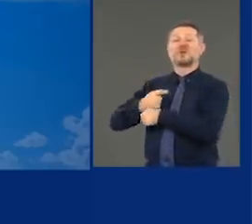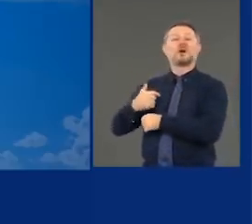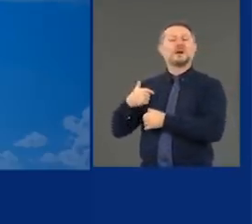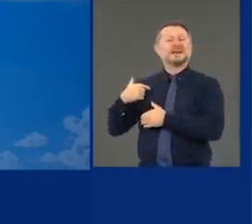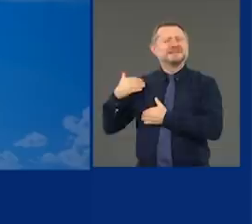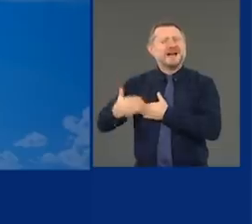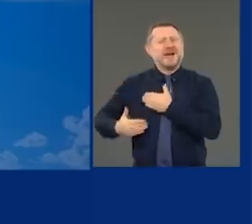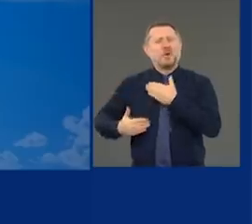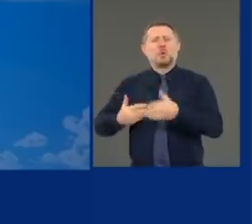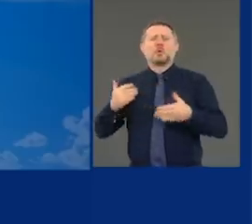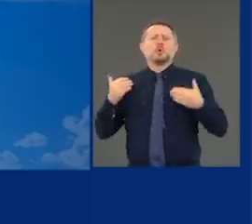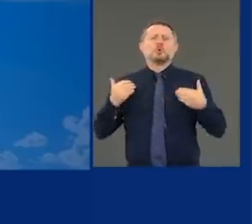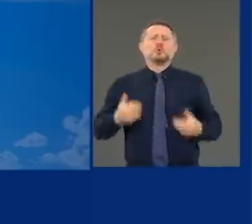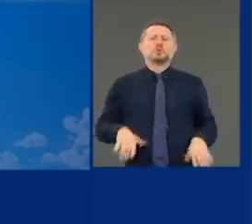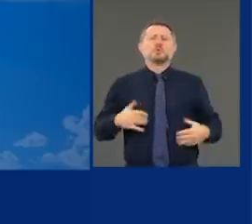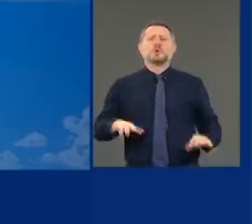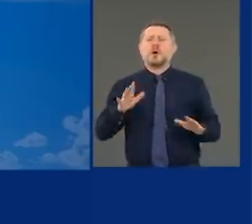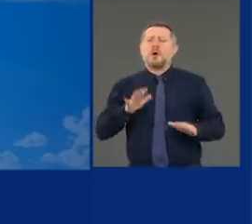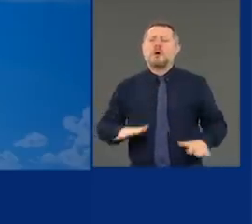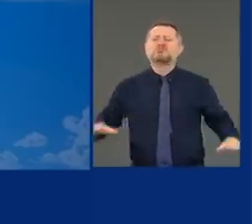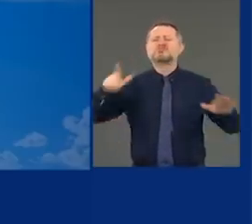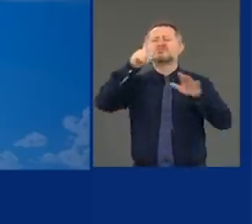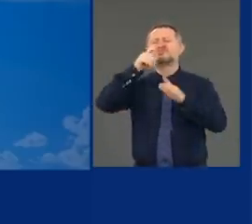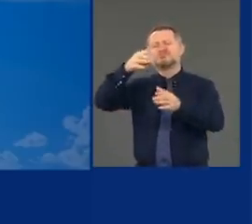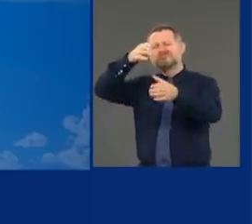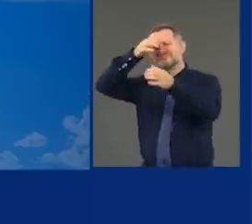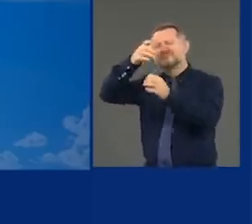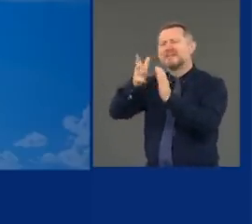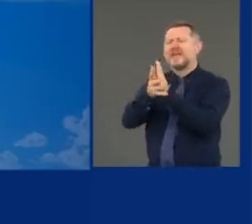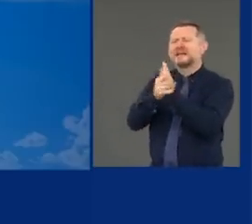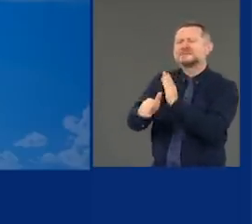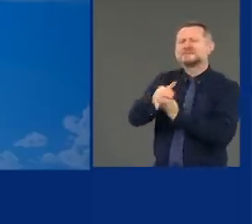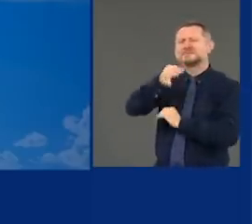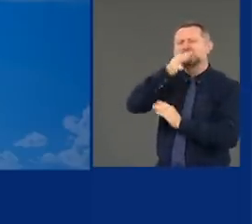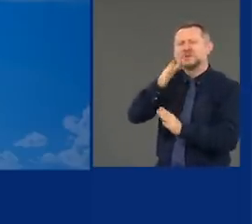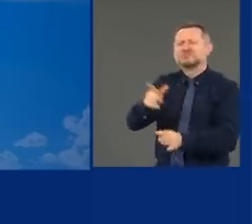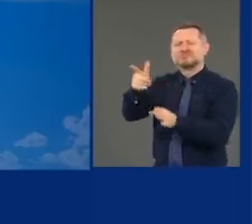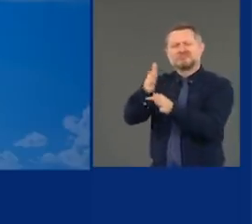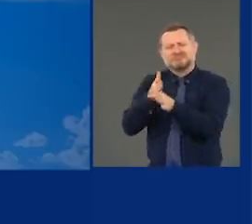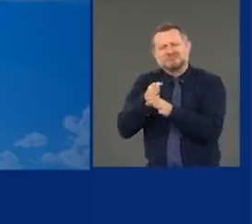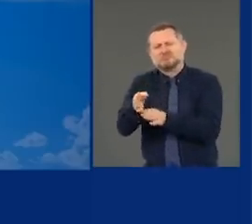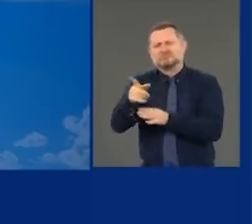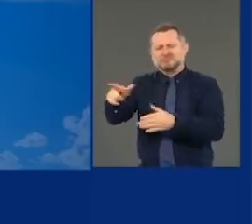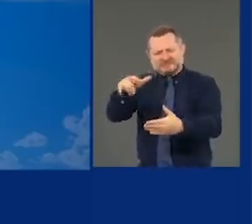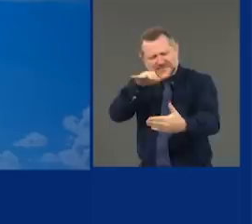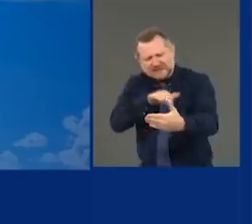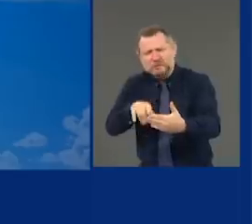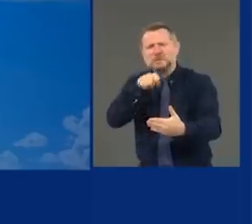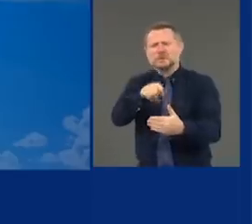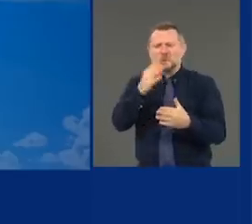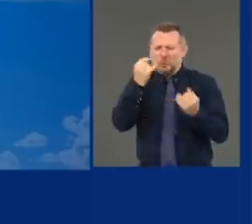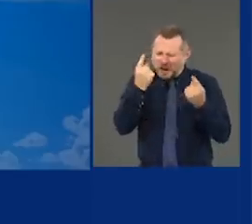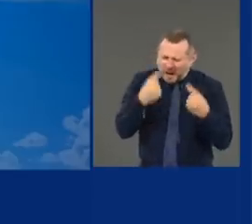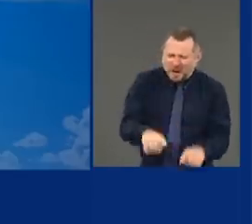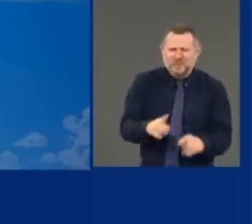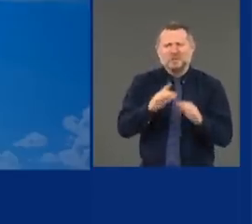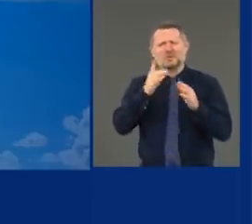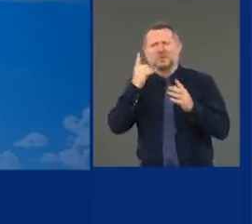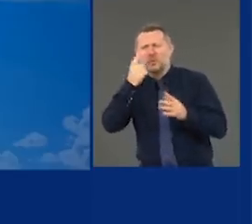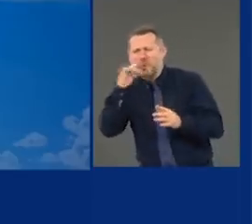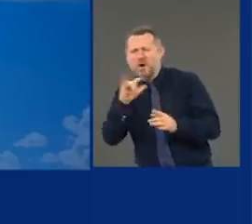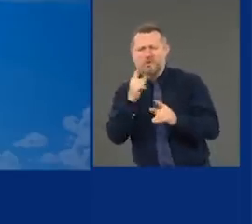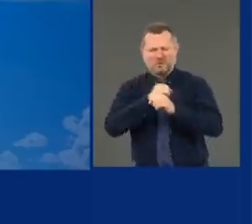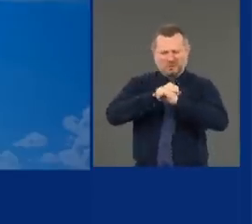all the experts, I talked to all the global experts, people who had studied this all across the world, and I said, what's going to happen? Where are we going to go? Nobody